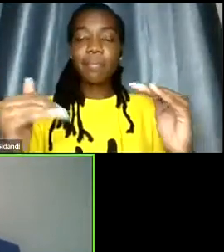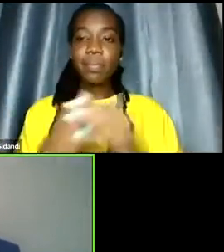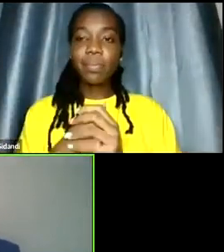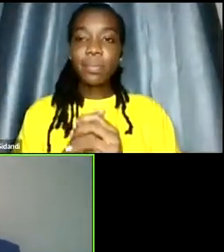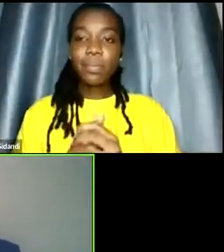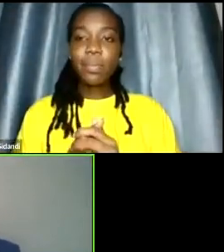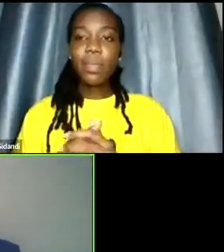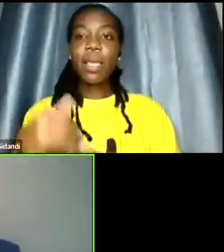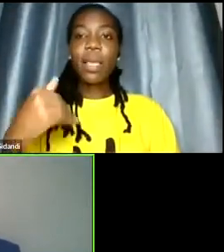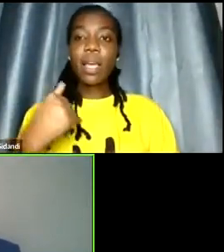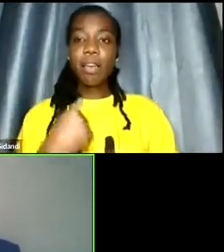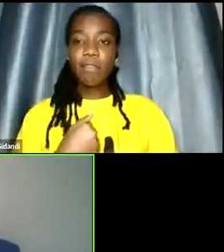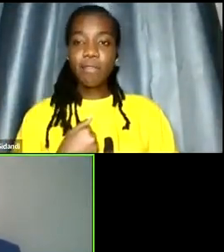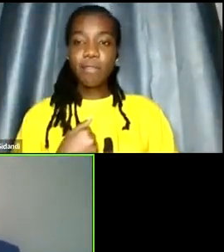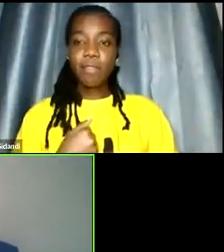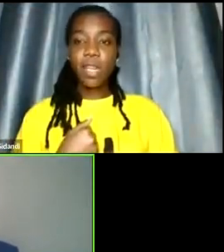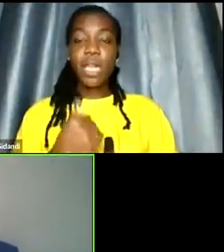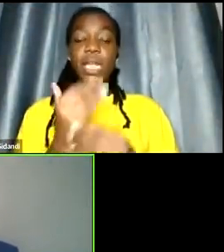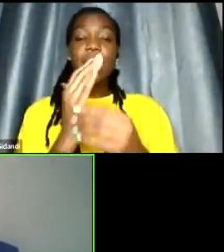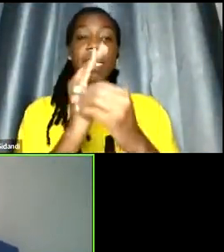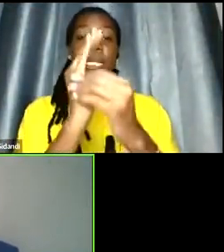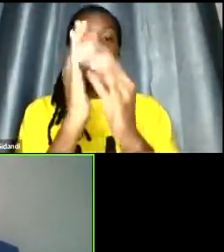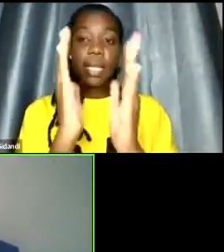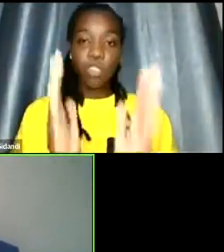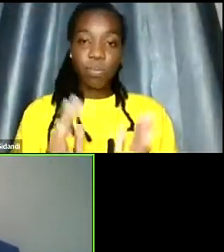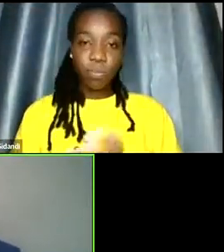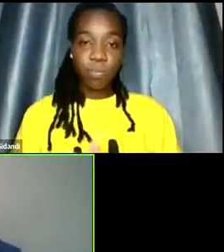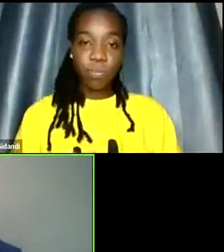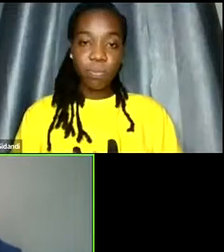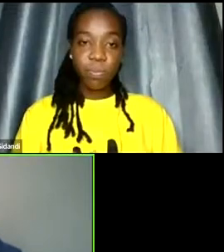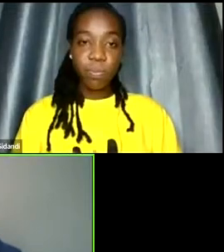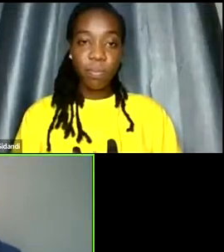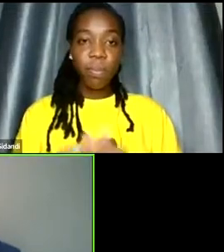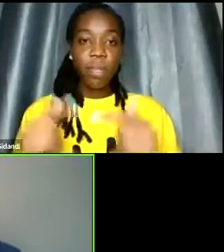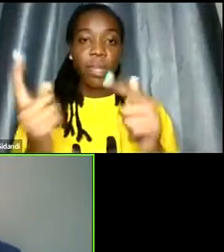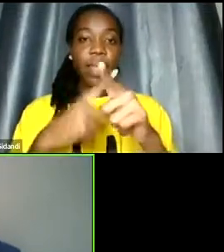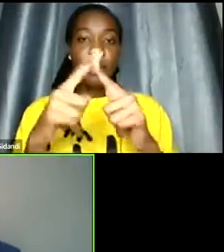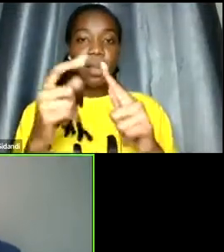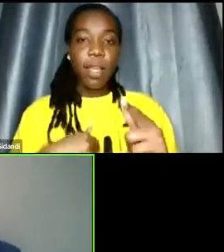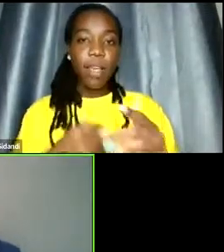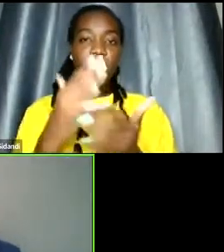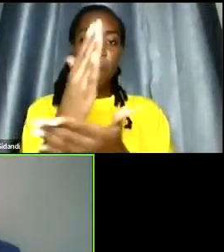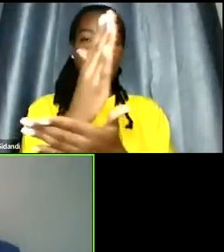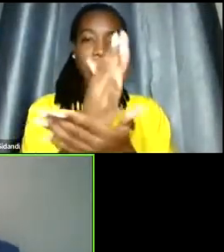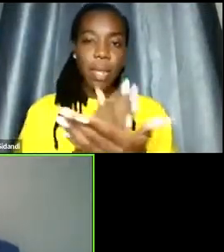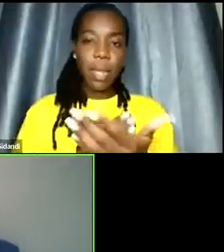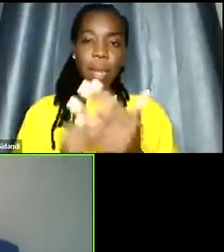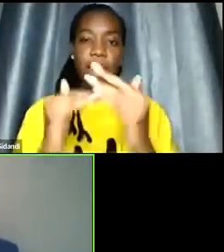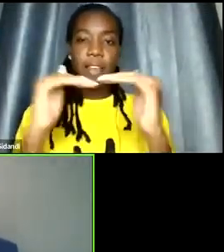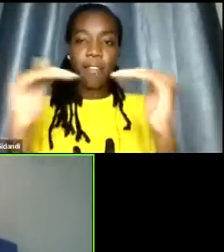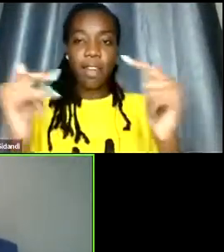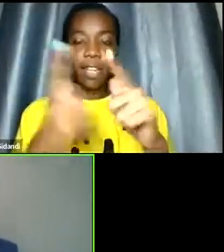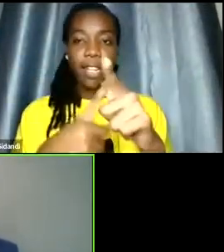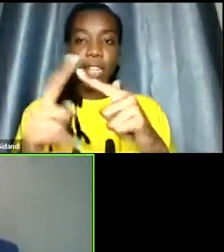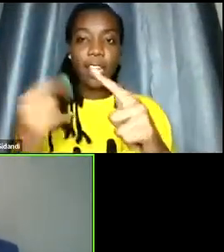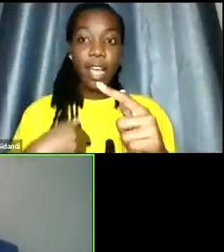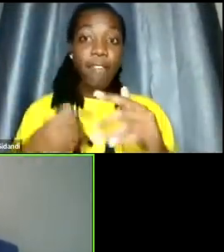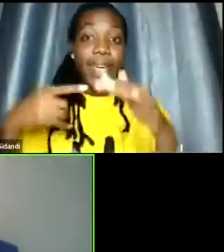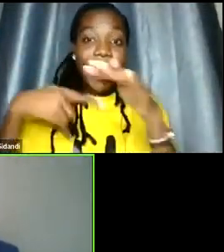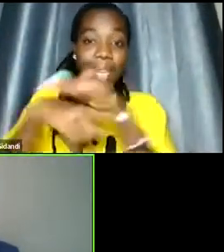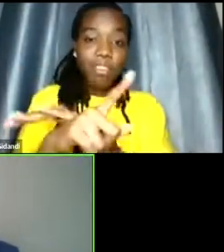have the leadership, then you have the mid-level, then you have the entry-level